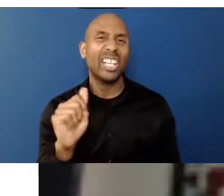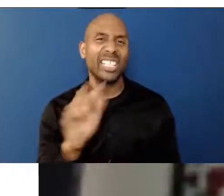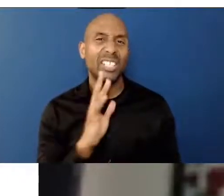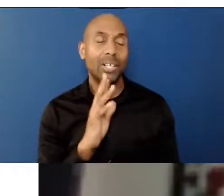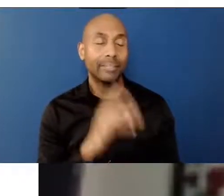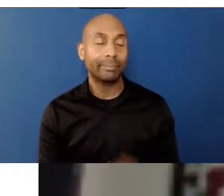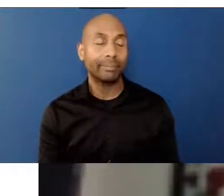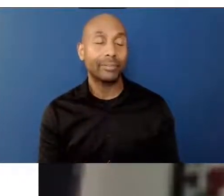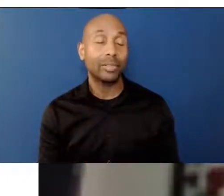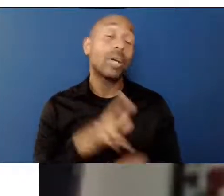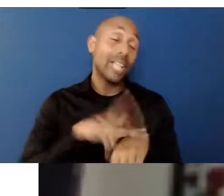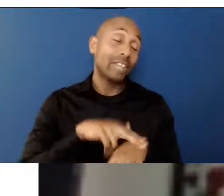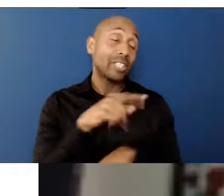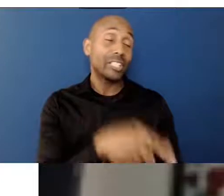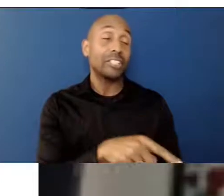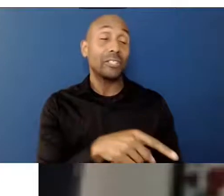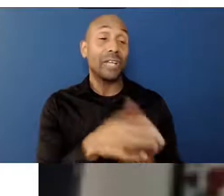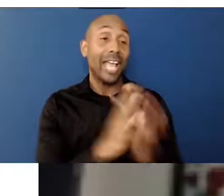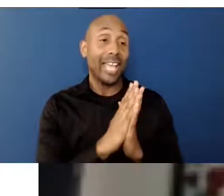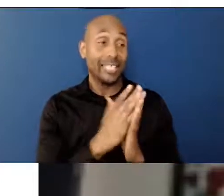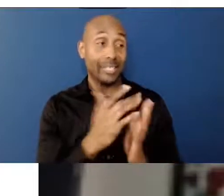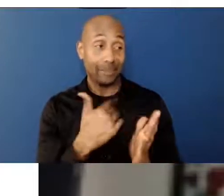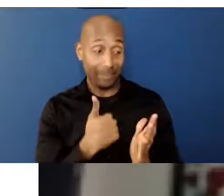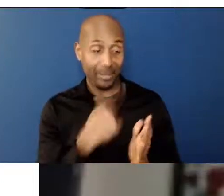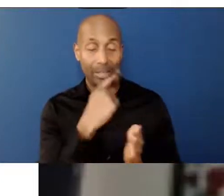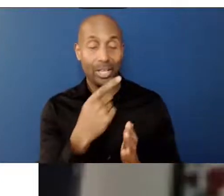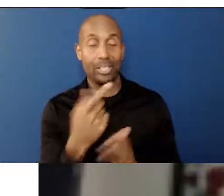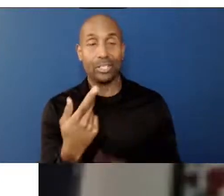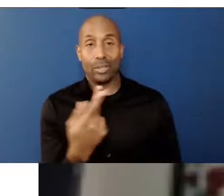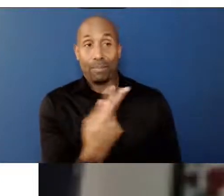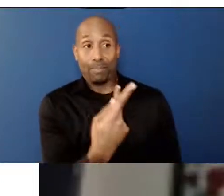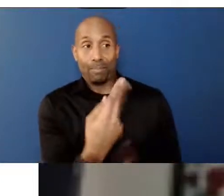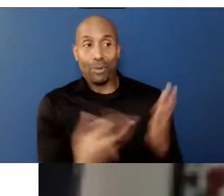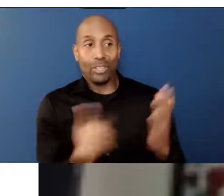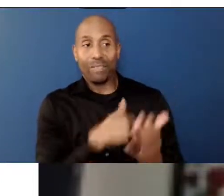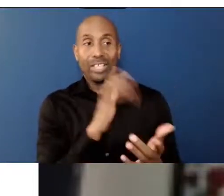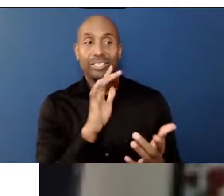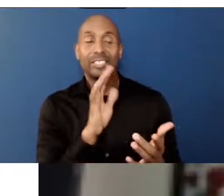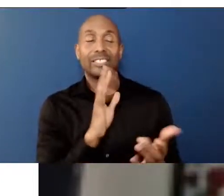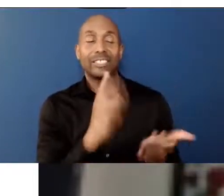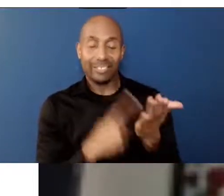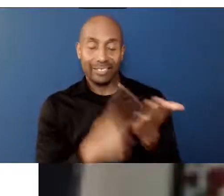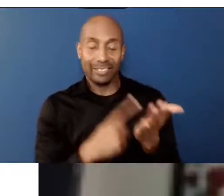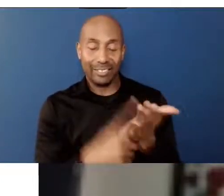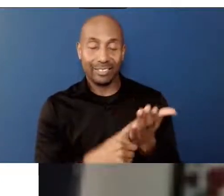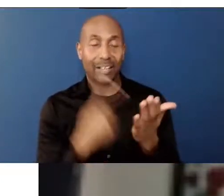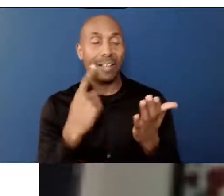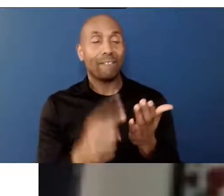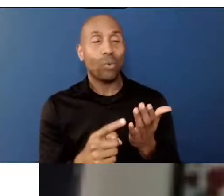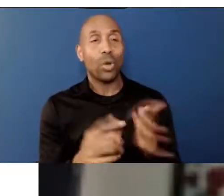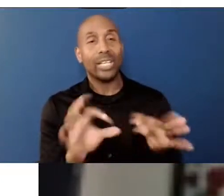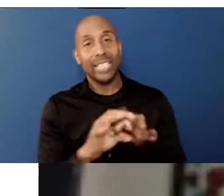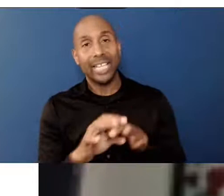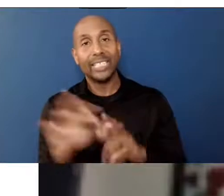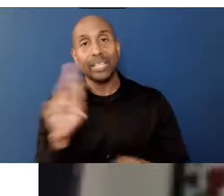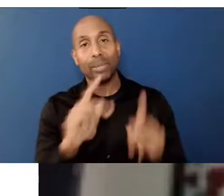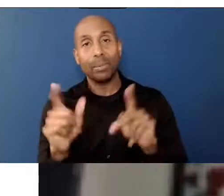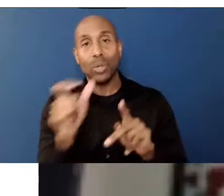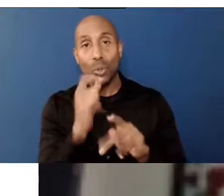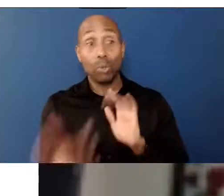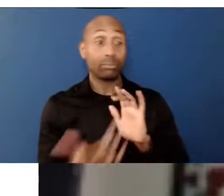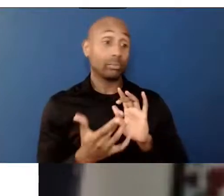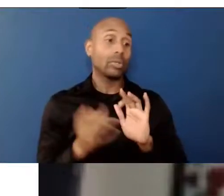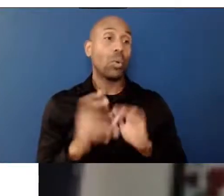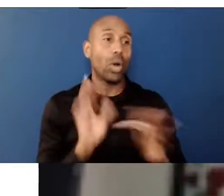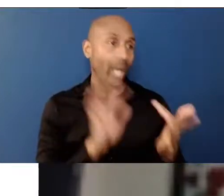you and I have even touched base several times to connect with individuals who have reached out to me and reached out to you and